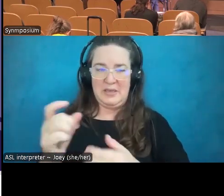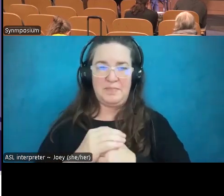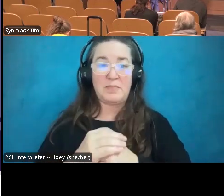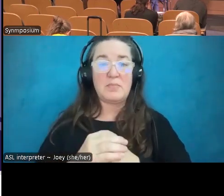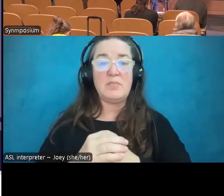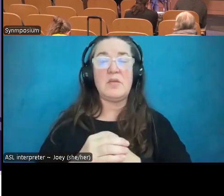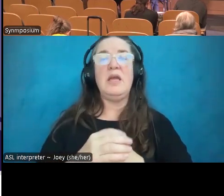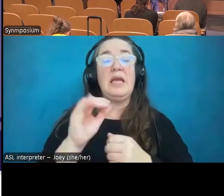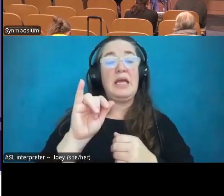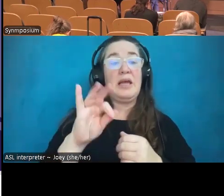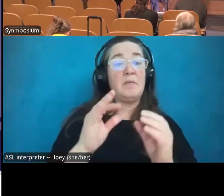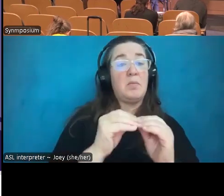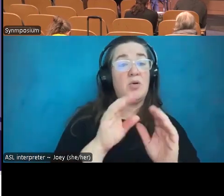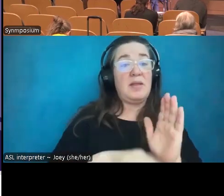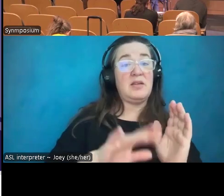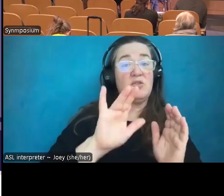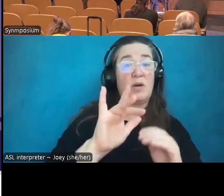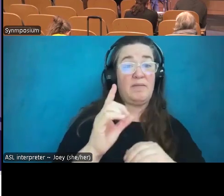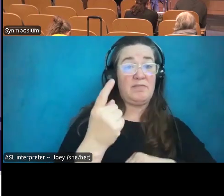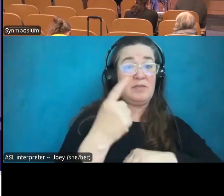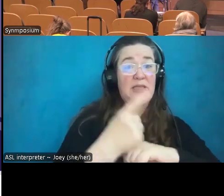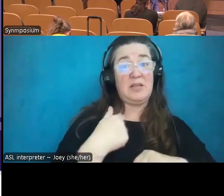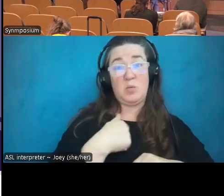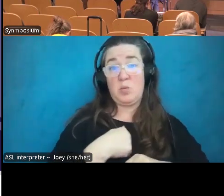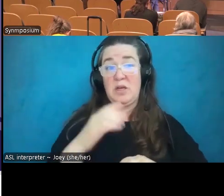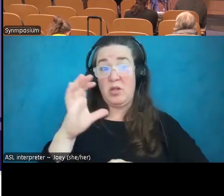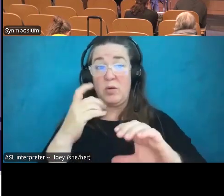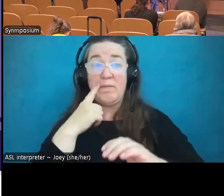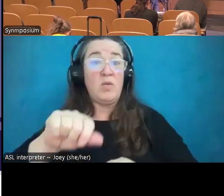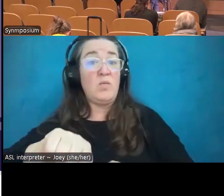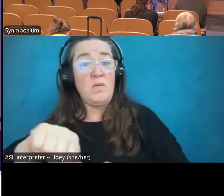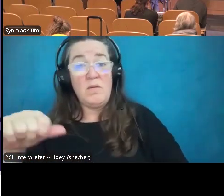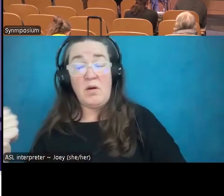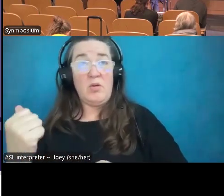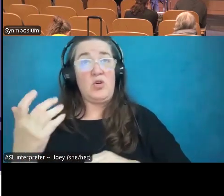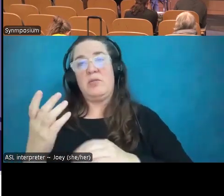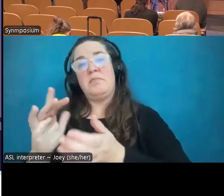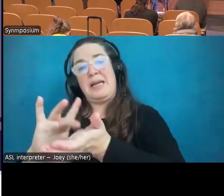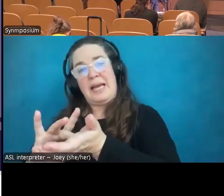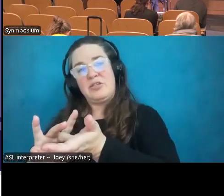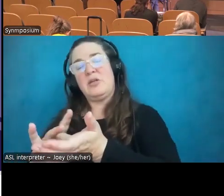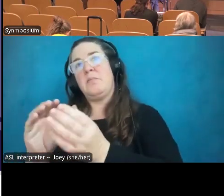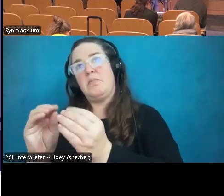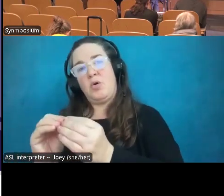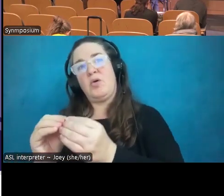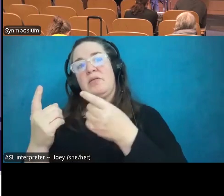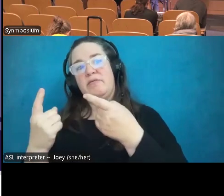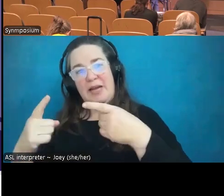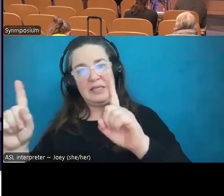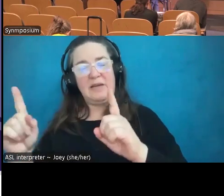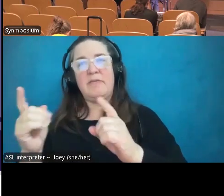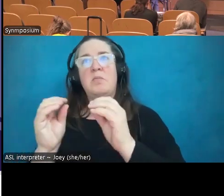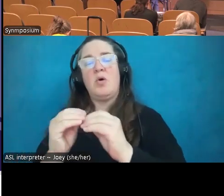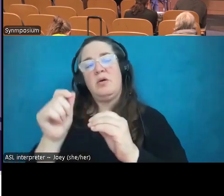another medication that might be effective that is more tolerant, the side effects are more tolerant on the body, so that